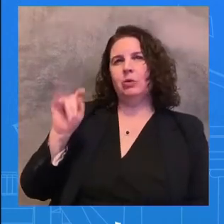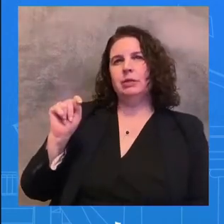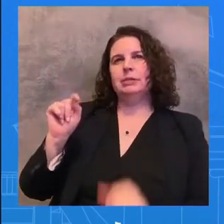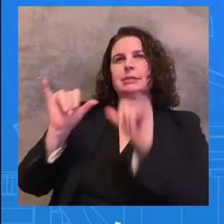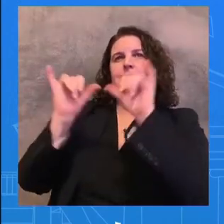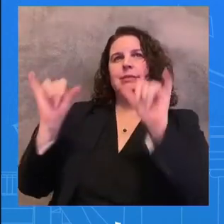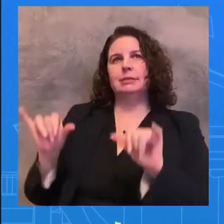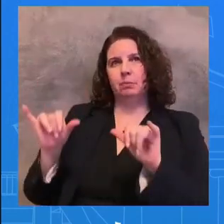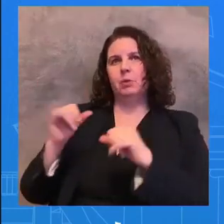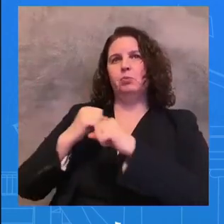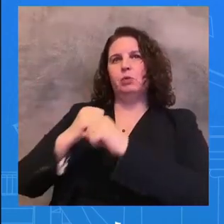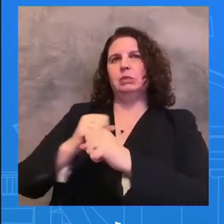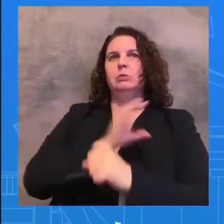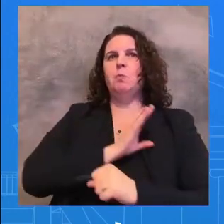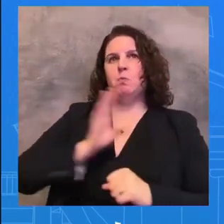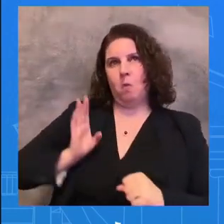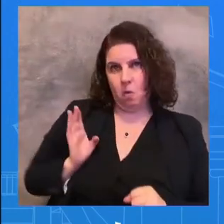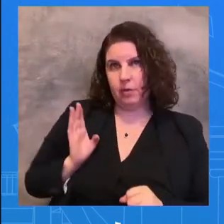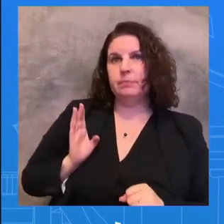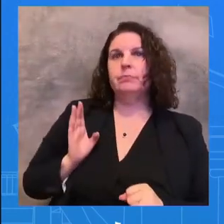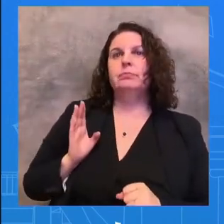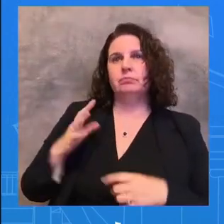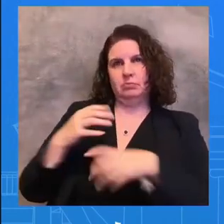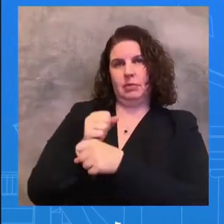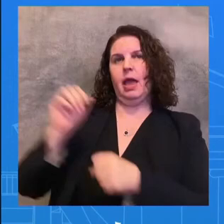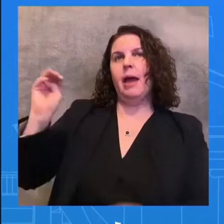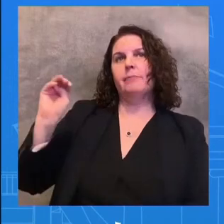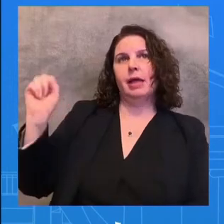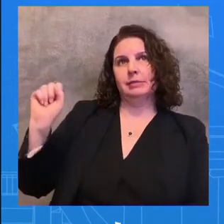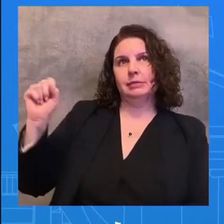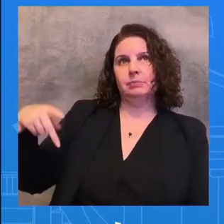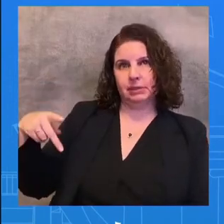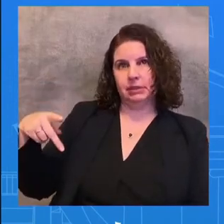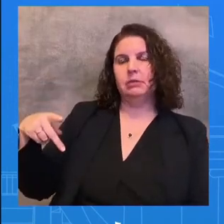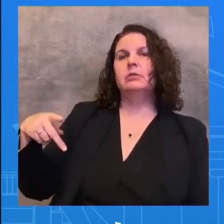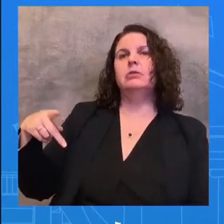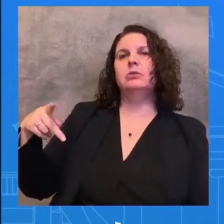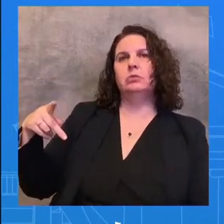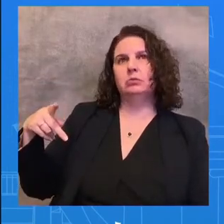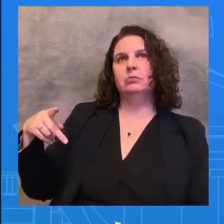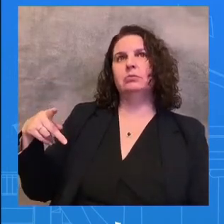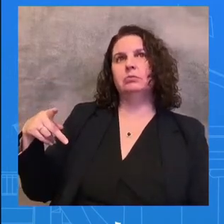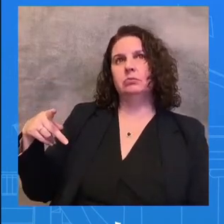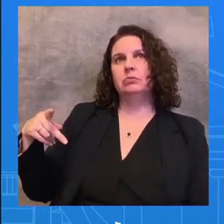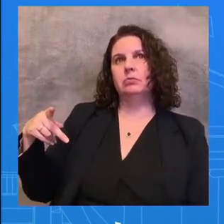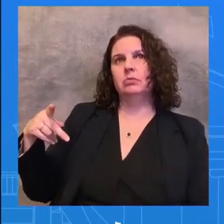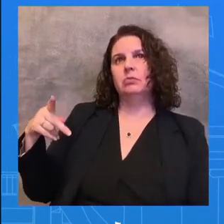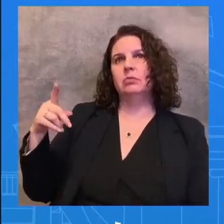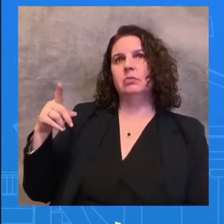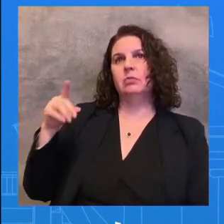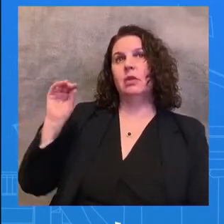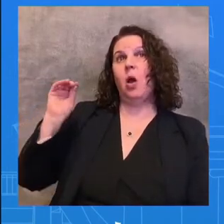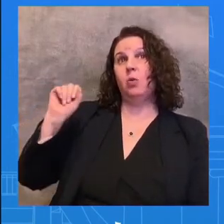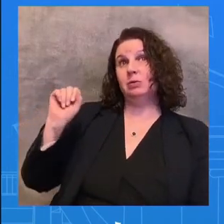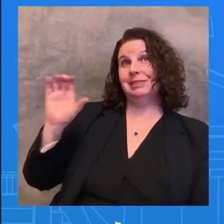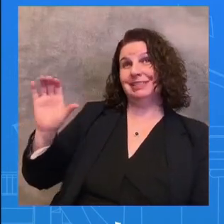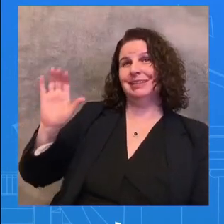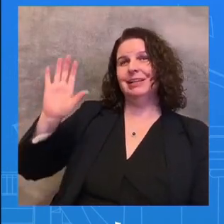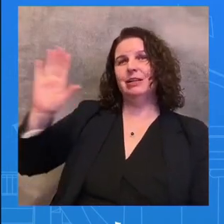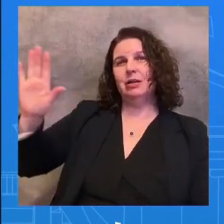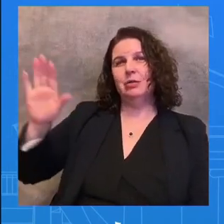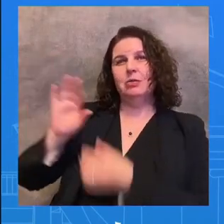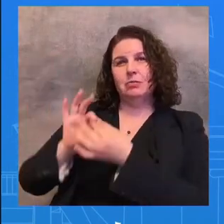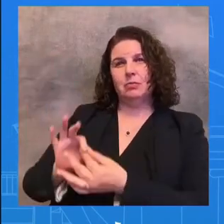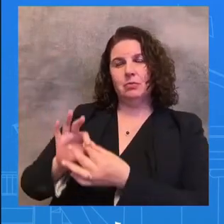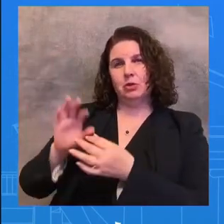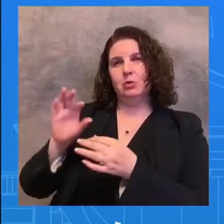for decades, we have to remember this as well, OSC's practice with respect to Hatch Act matters involving White House commissioned officers has been